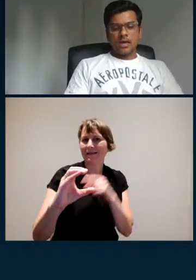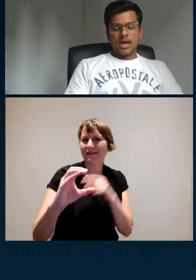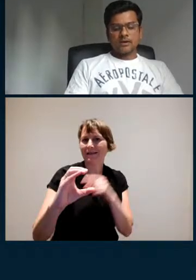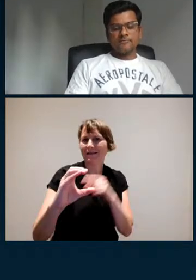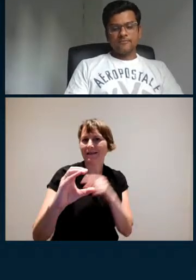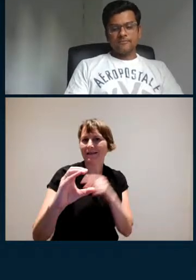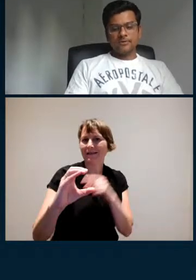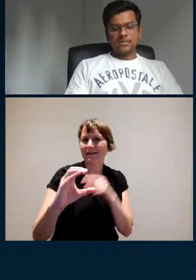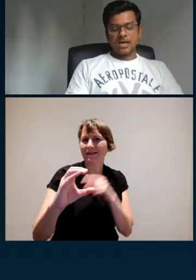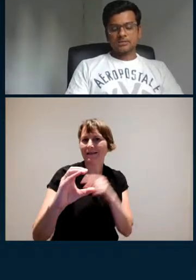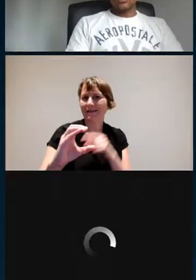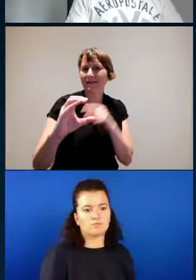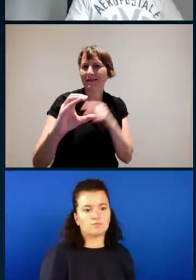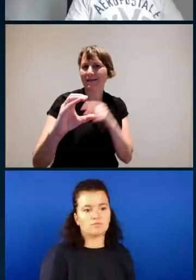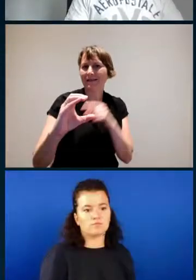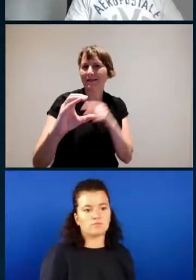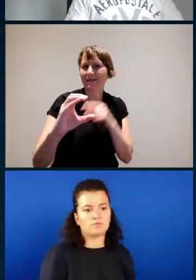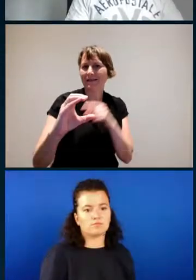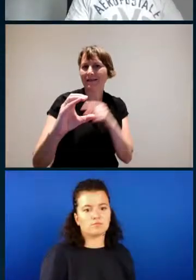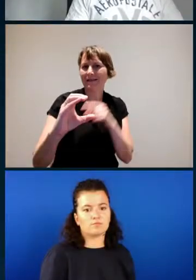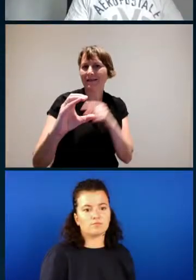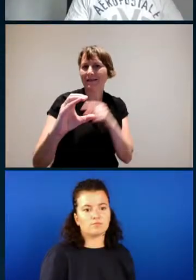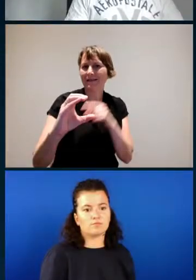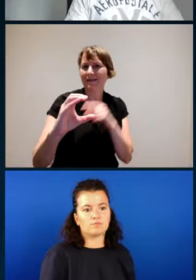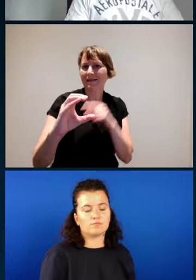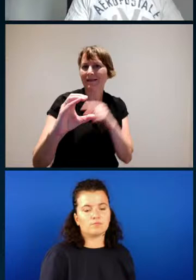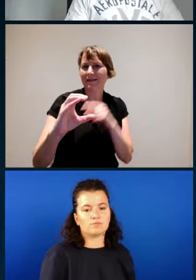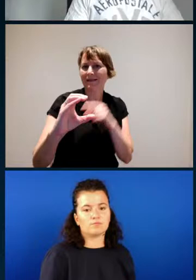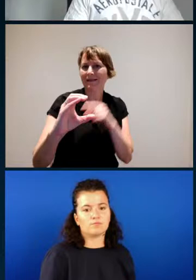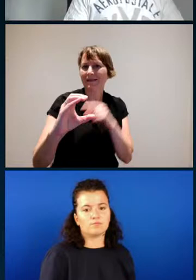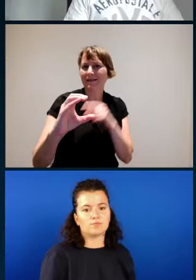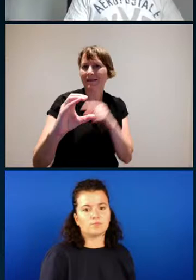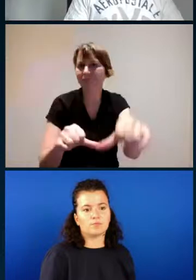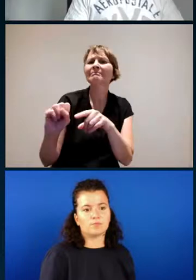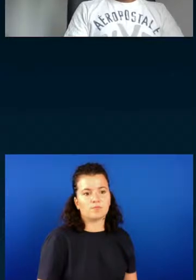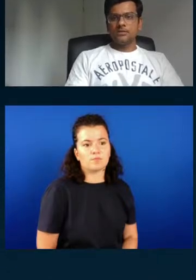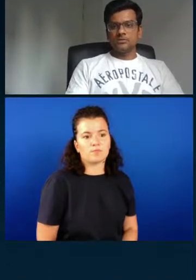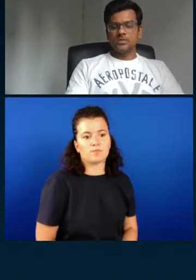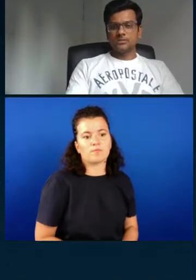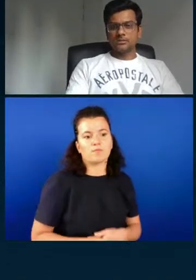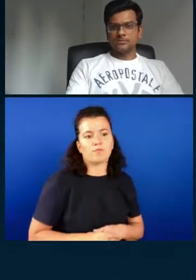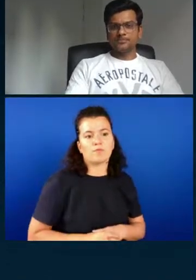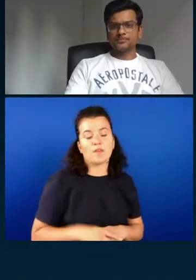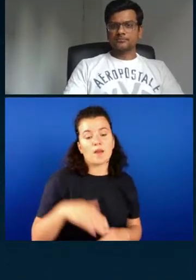it has all these functions which will